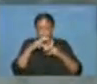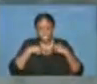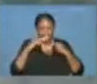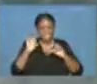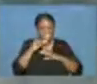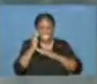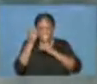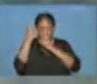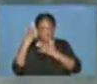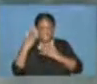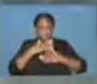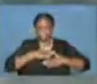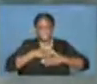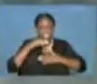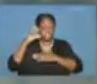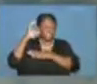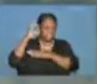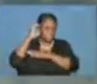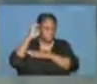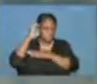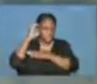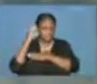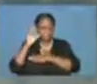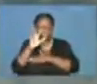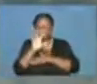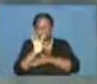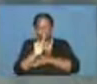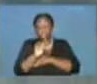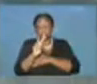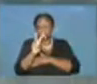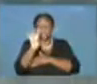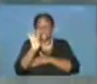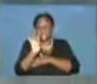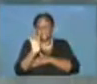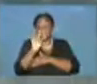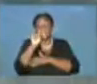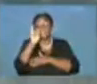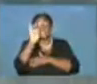family, you are invited to call Crime Stoppers at 328-TIPS,